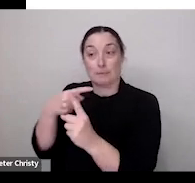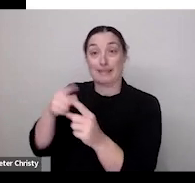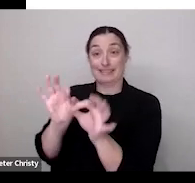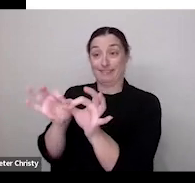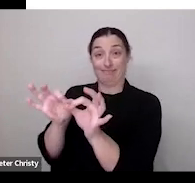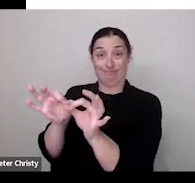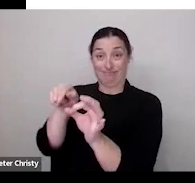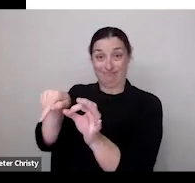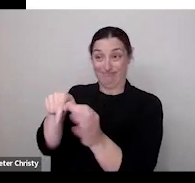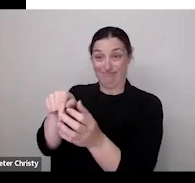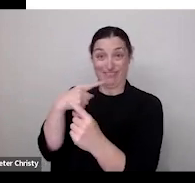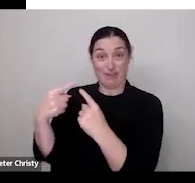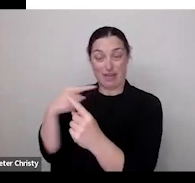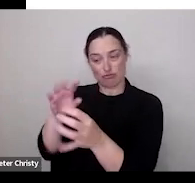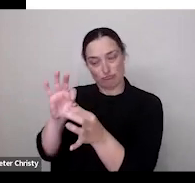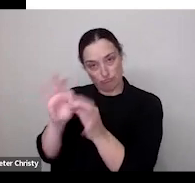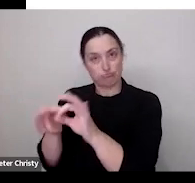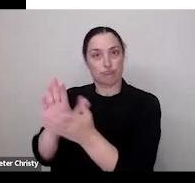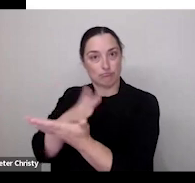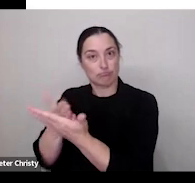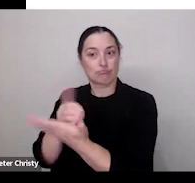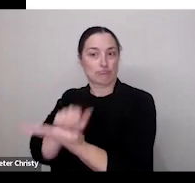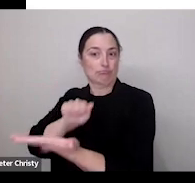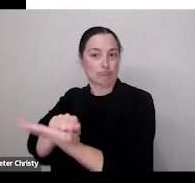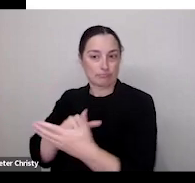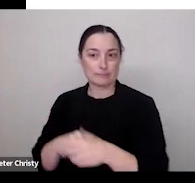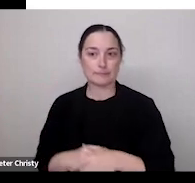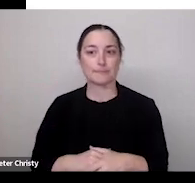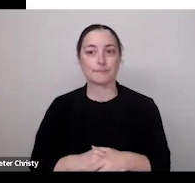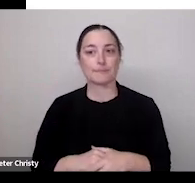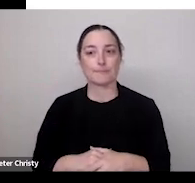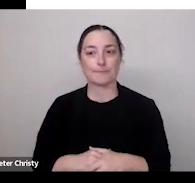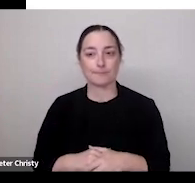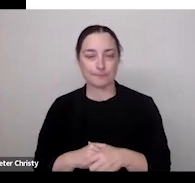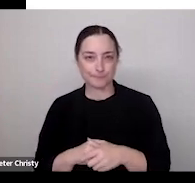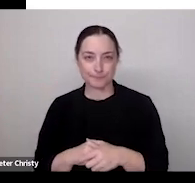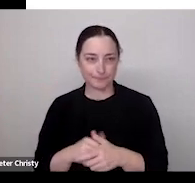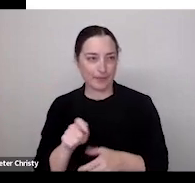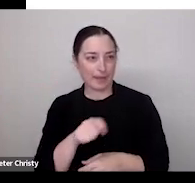information through their networks and communities. Next slide, please.